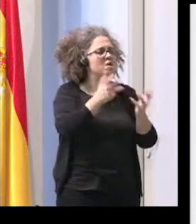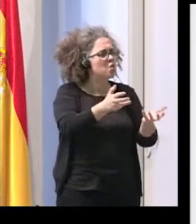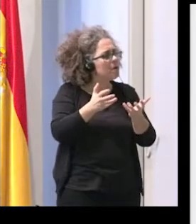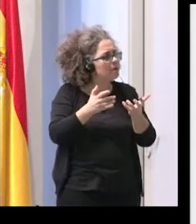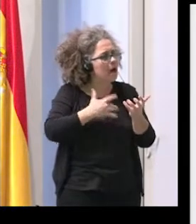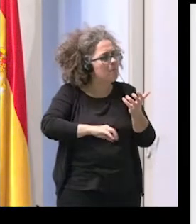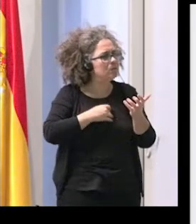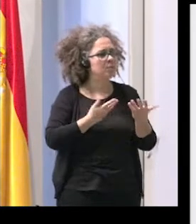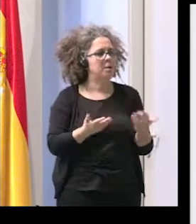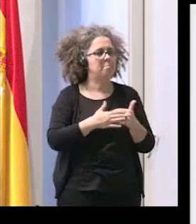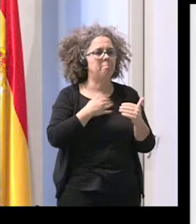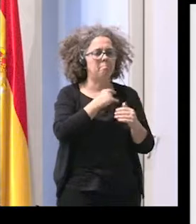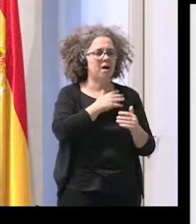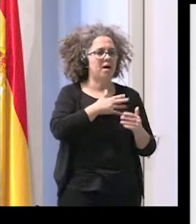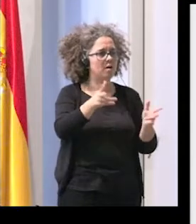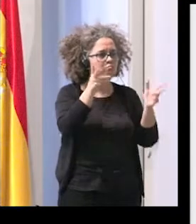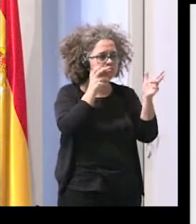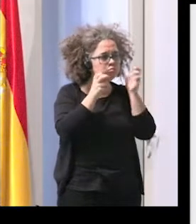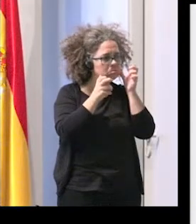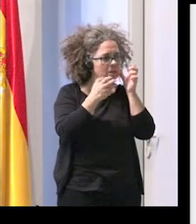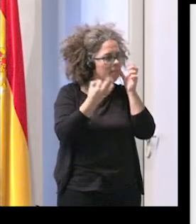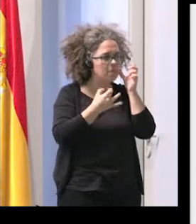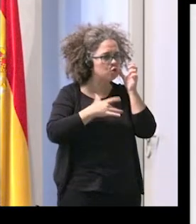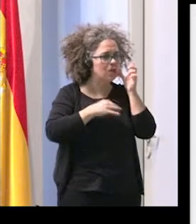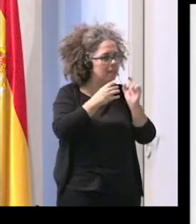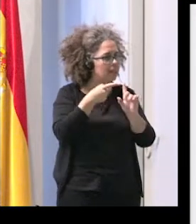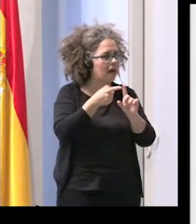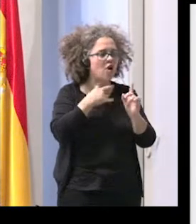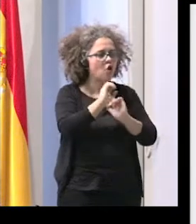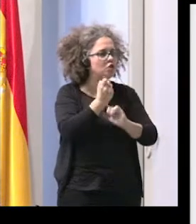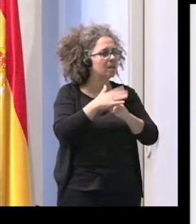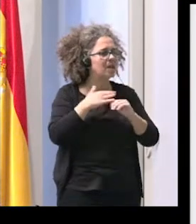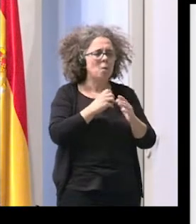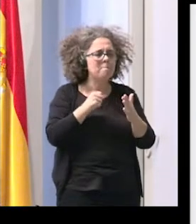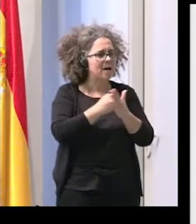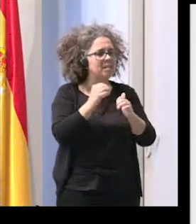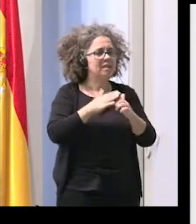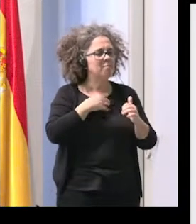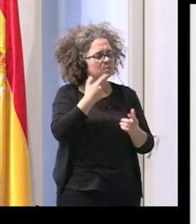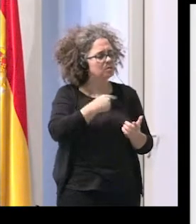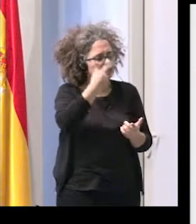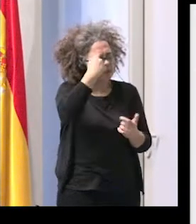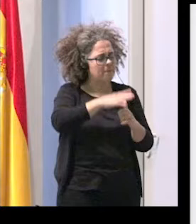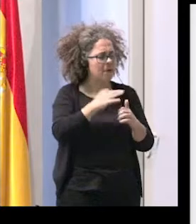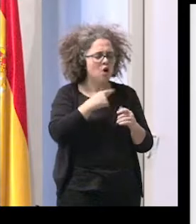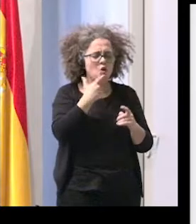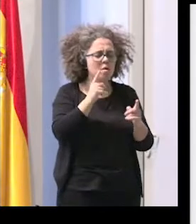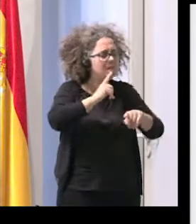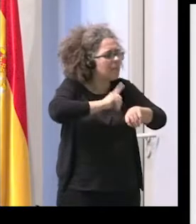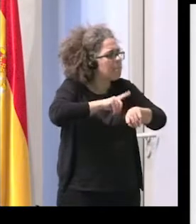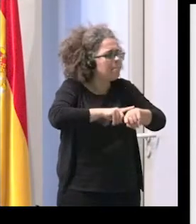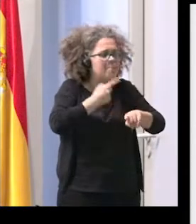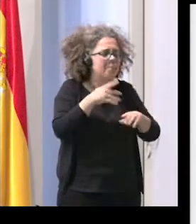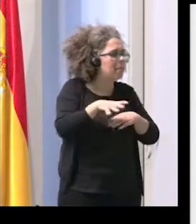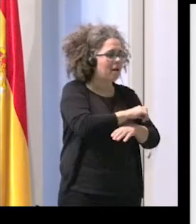to be conscious of the time that we provide hearing to both ears in early development. Because if we